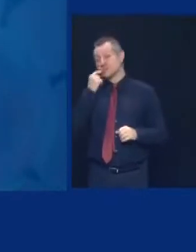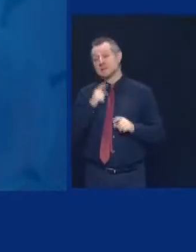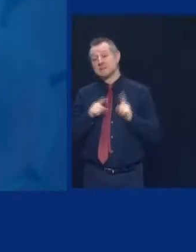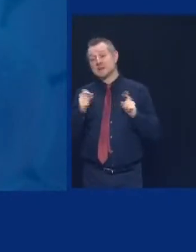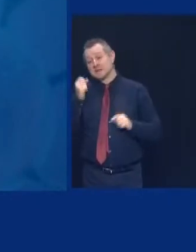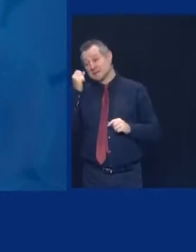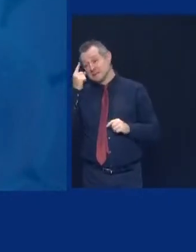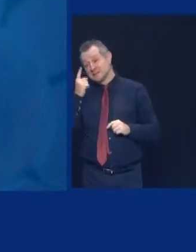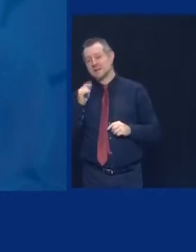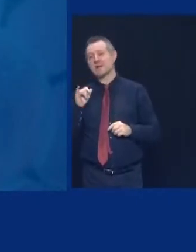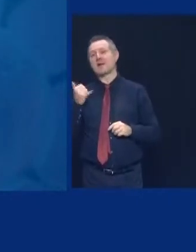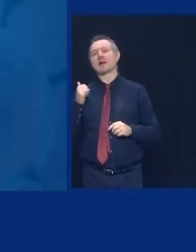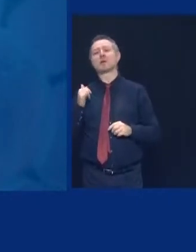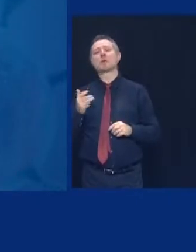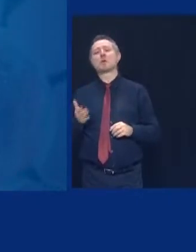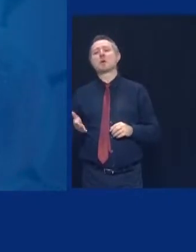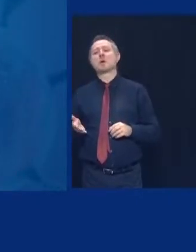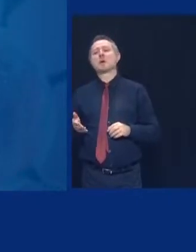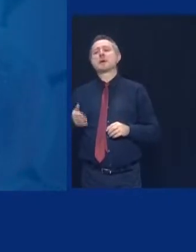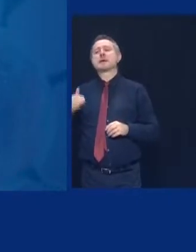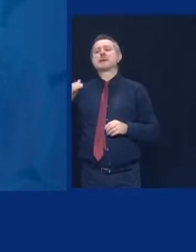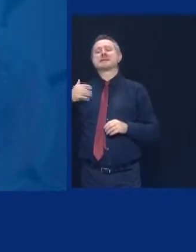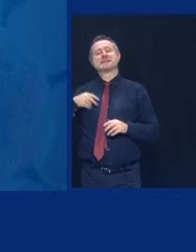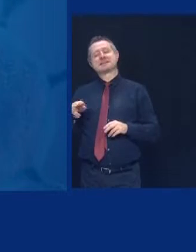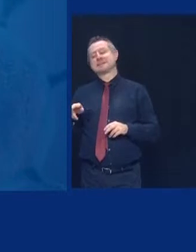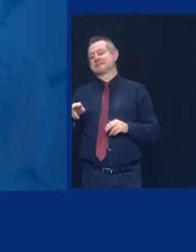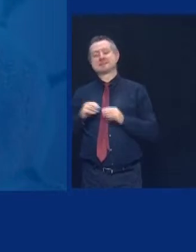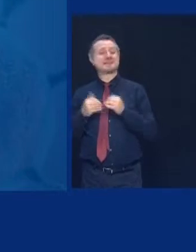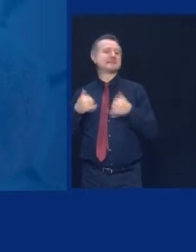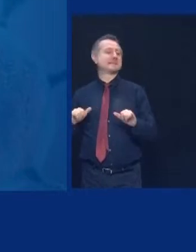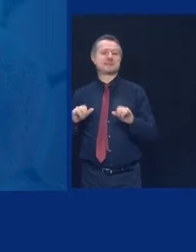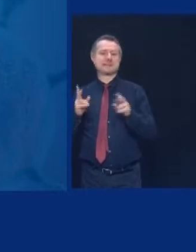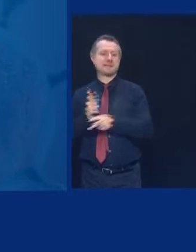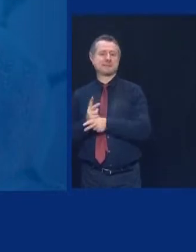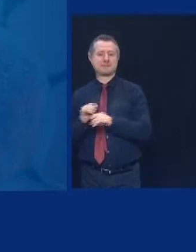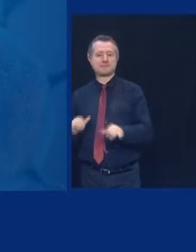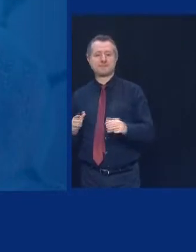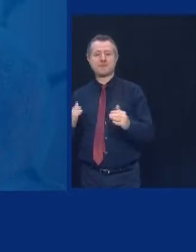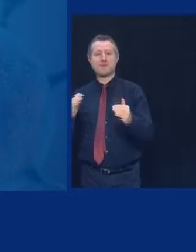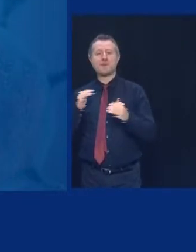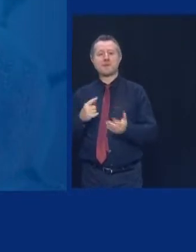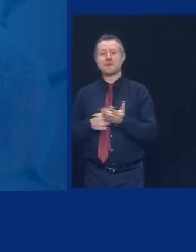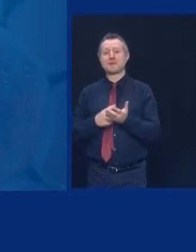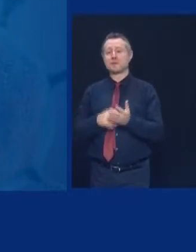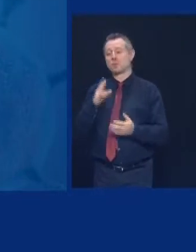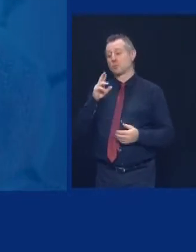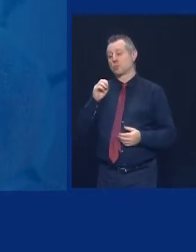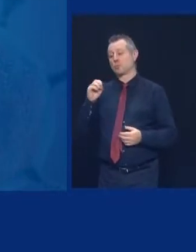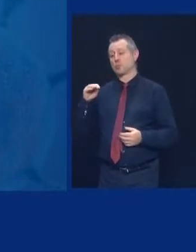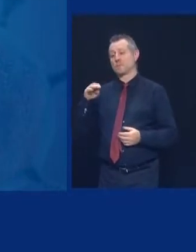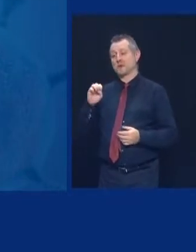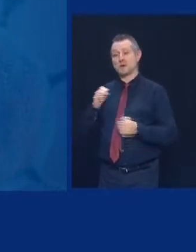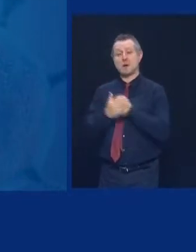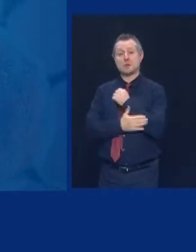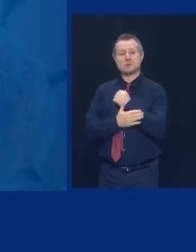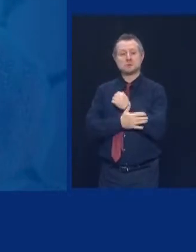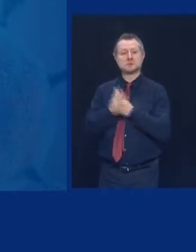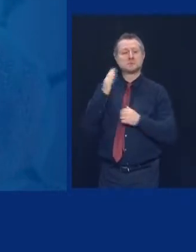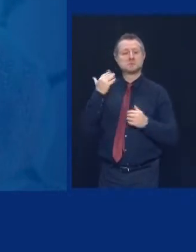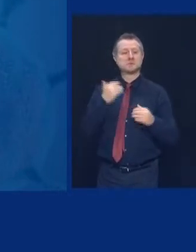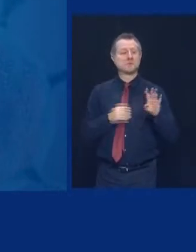acceptable. So we have more to do. Broome County, same thing, 4.8 to 4.6, 4.8 to